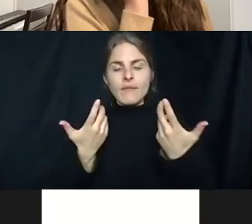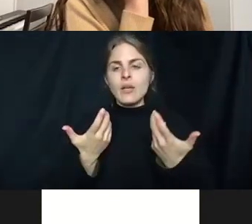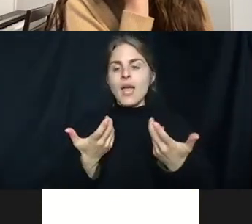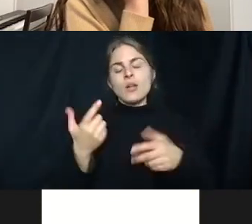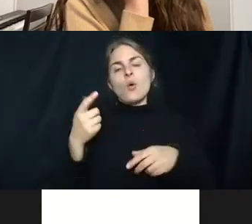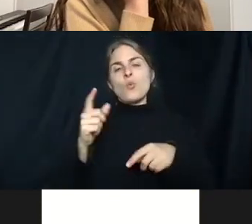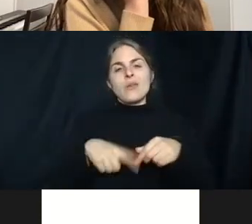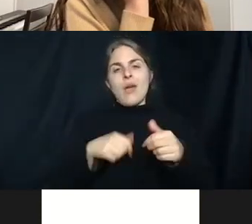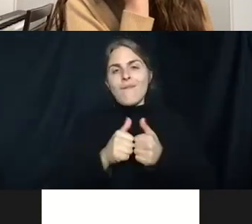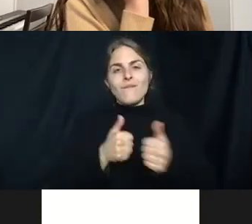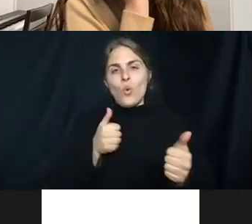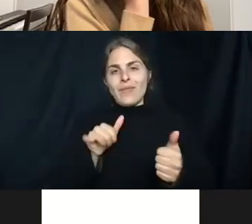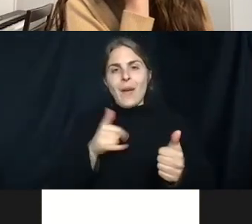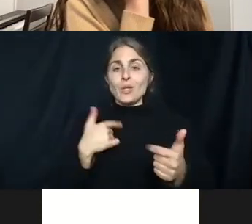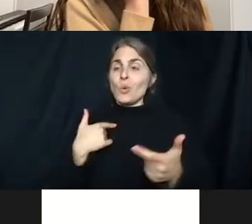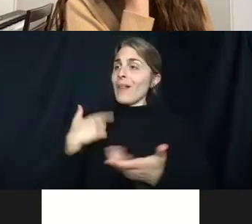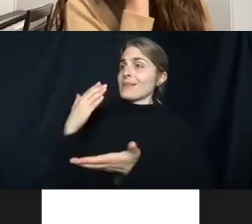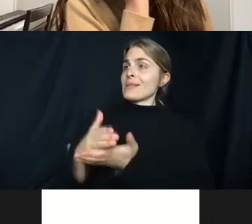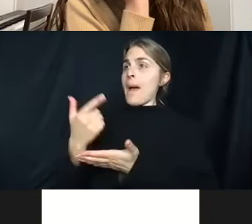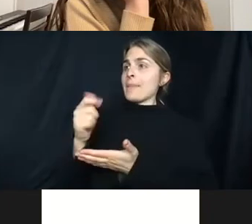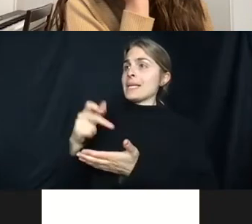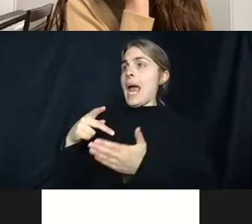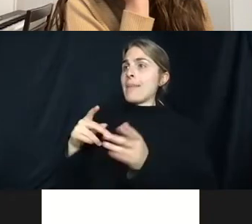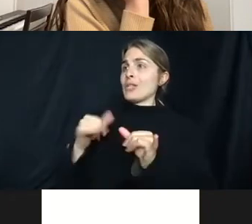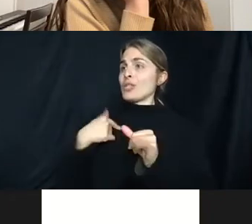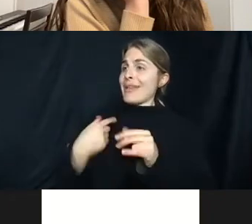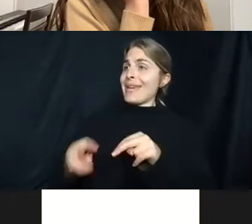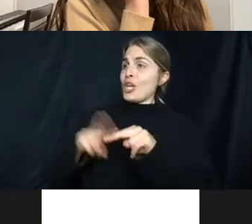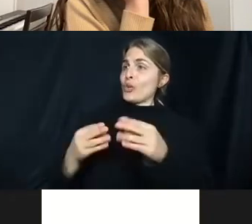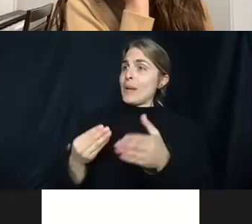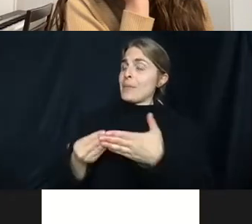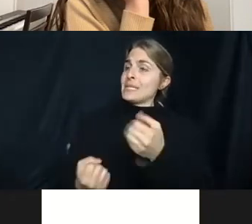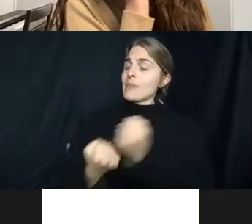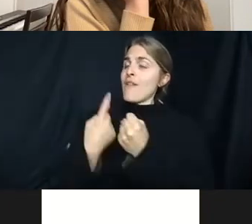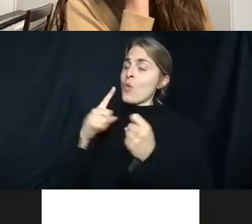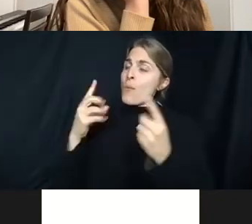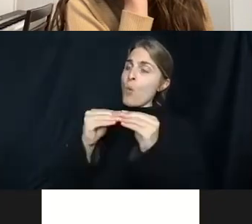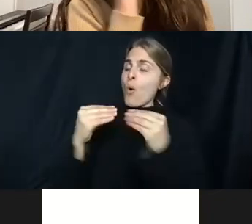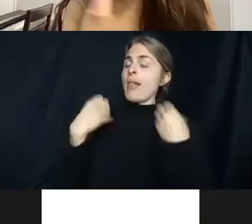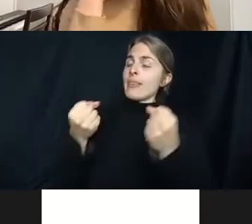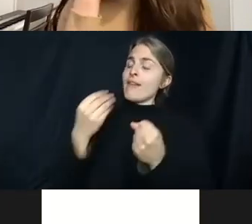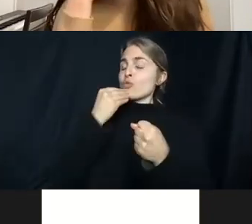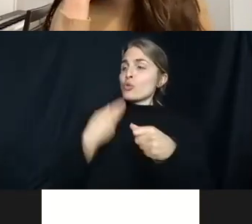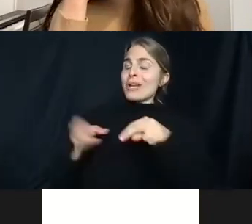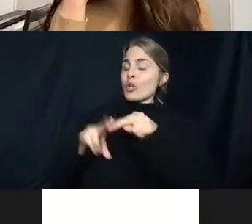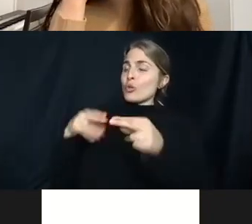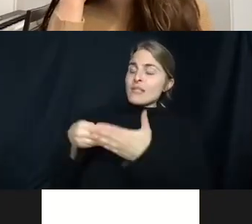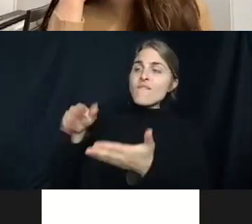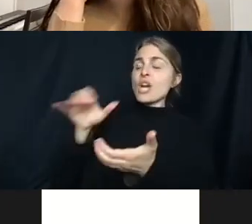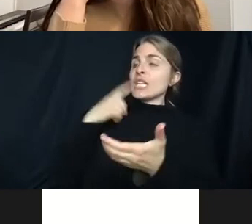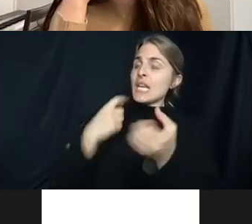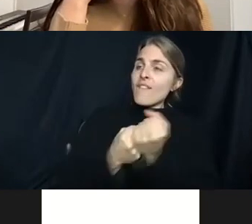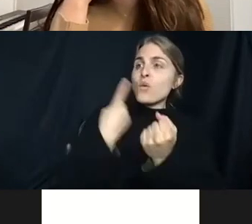get around that by doing like stopgap measures, like increase subsidies for healthier foods or increase funding for